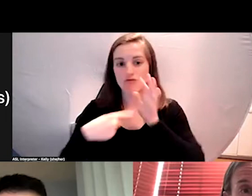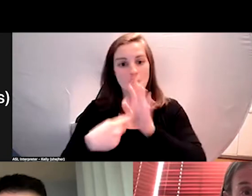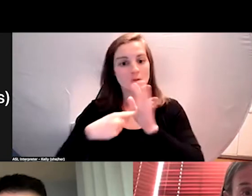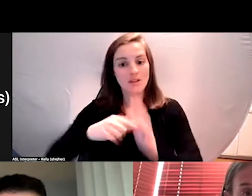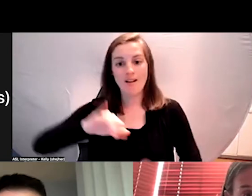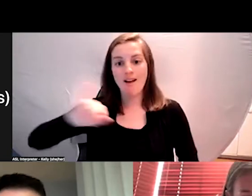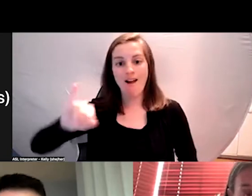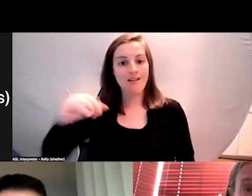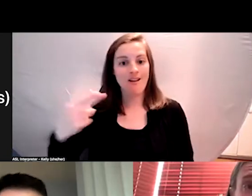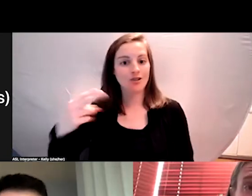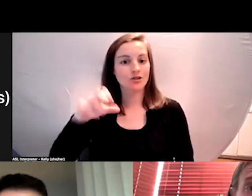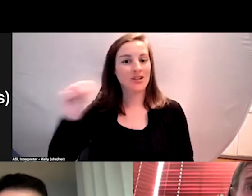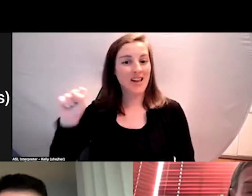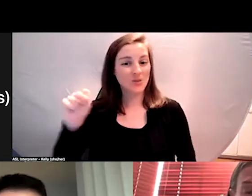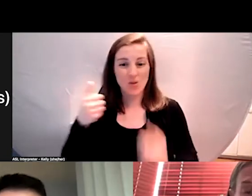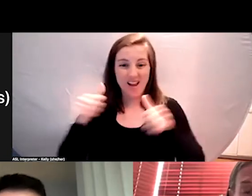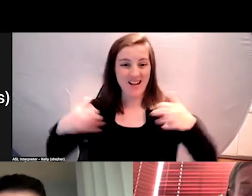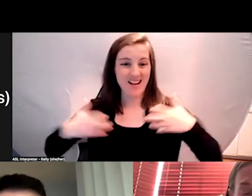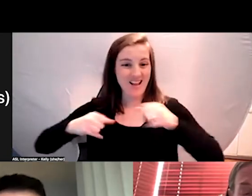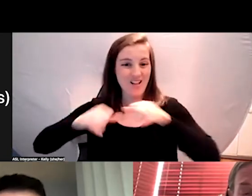health systems.